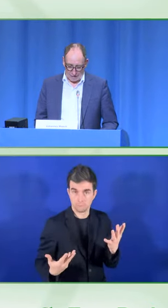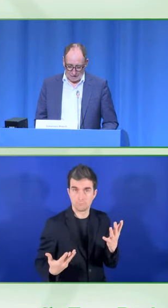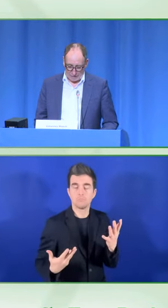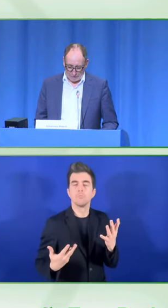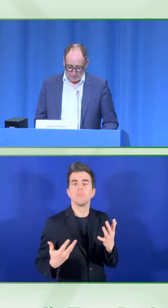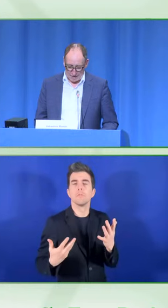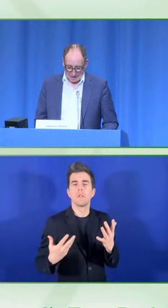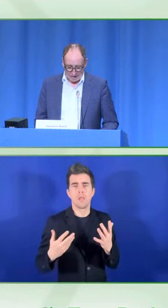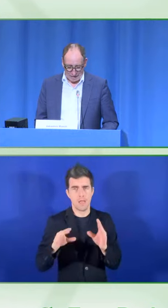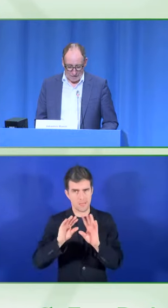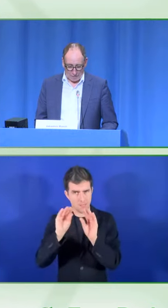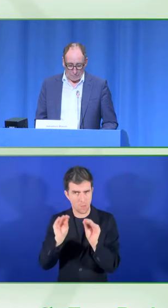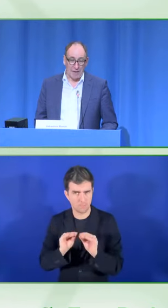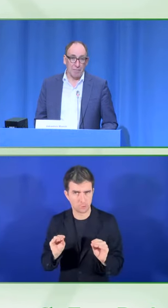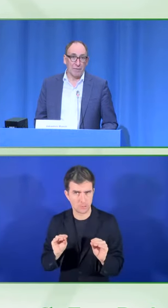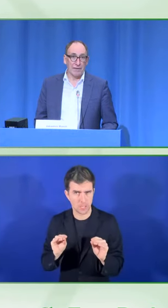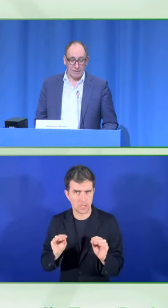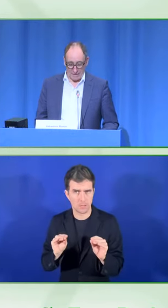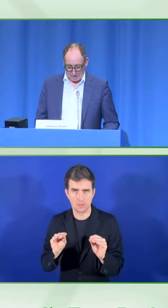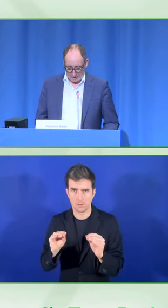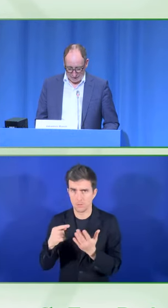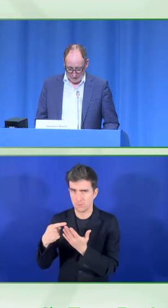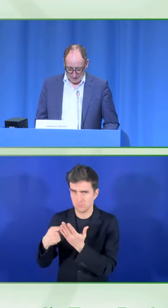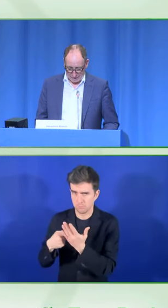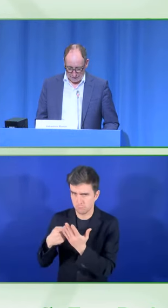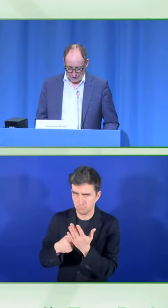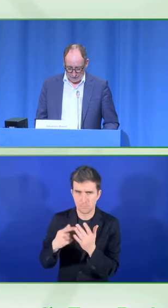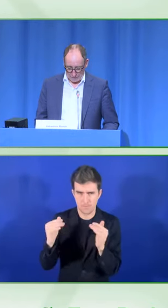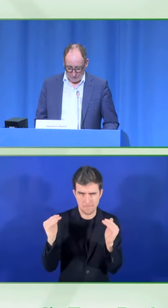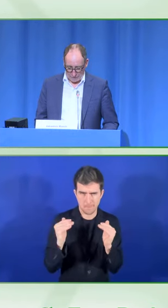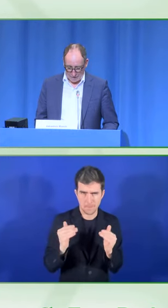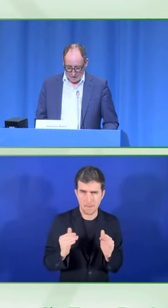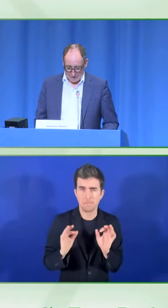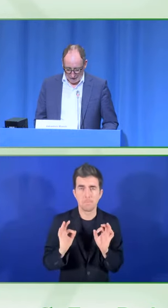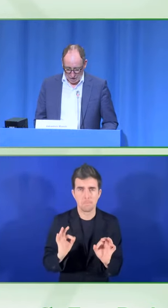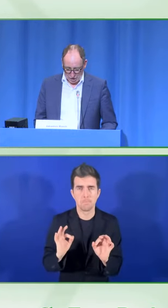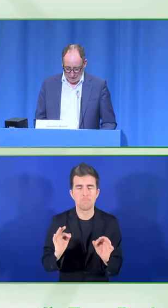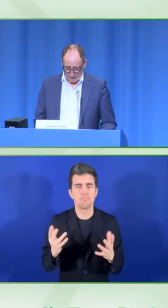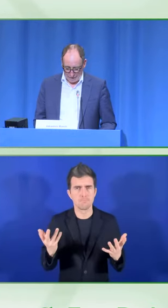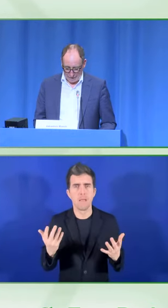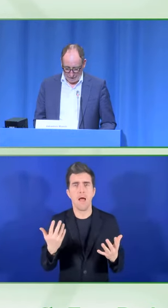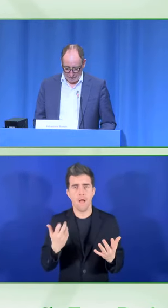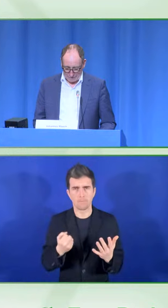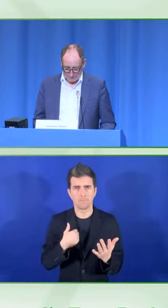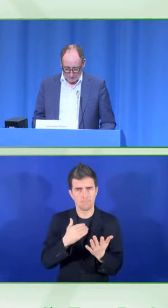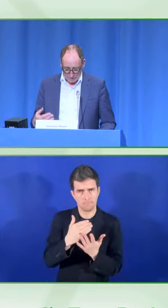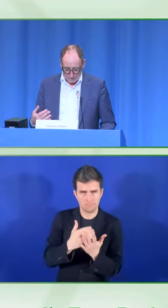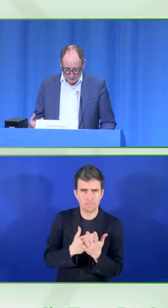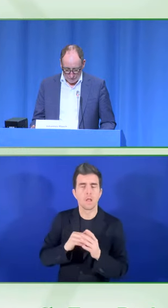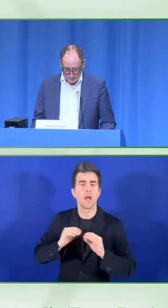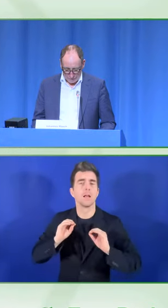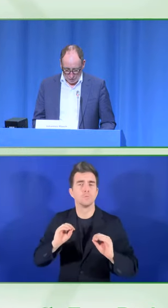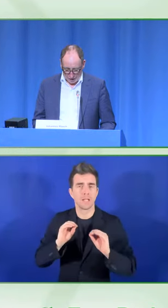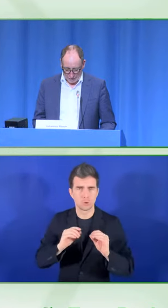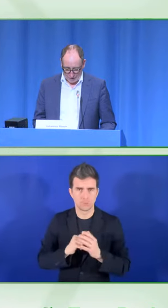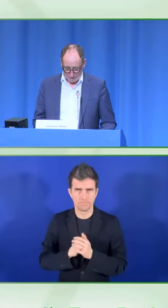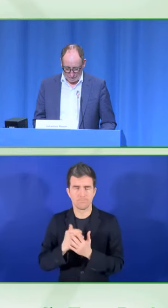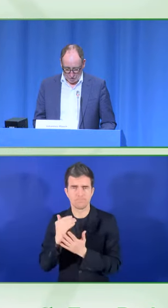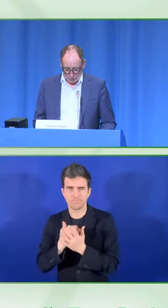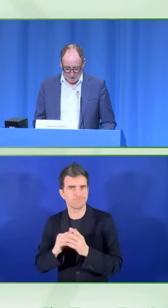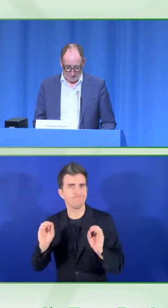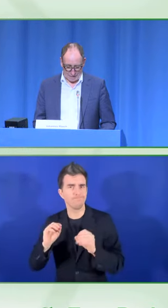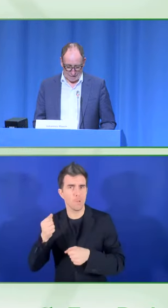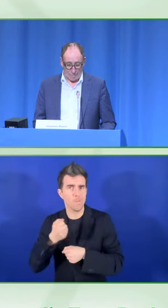especially representatives of people with disabilities, was essential in the